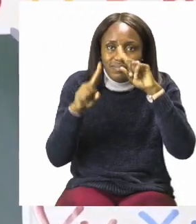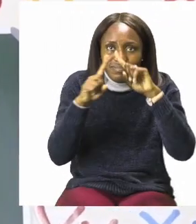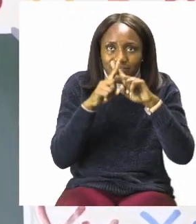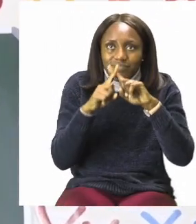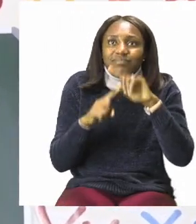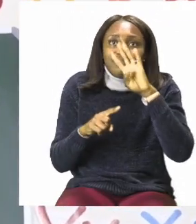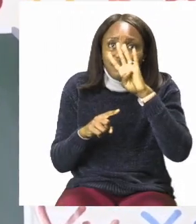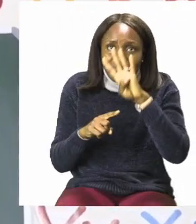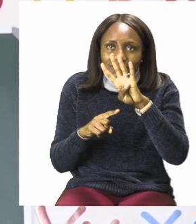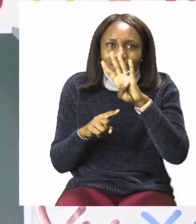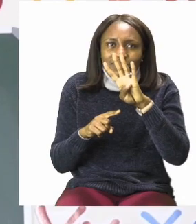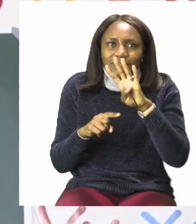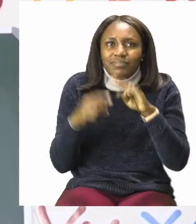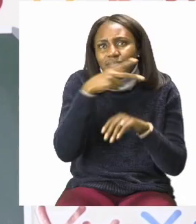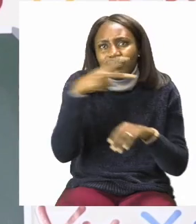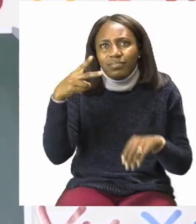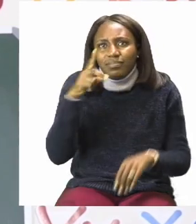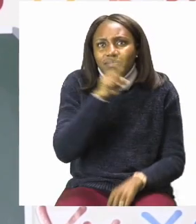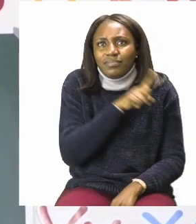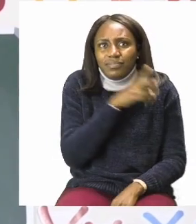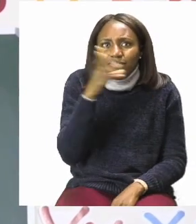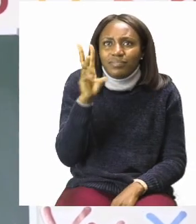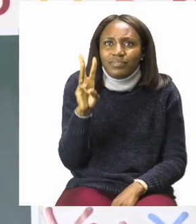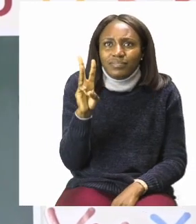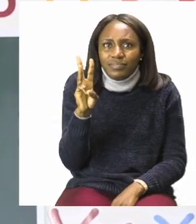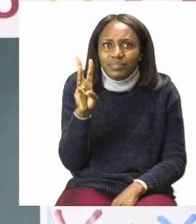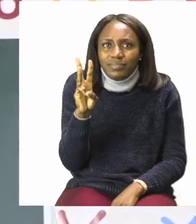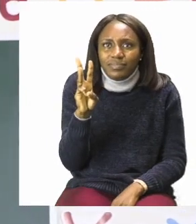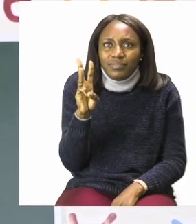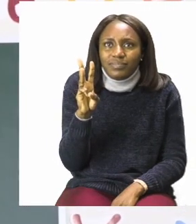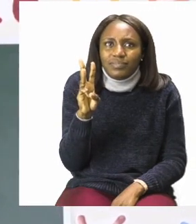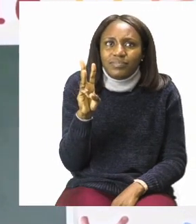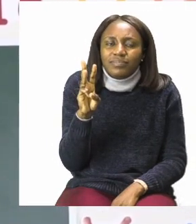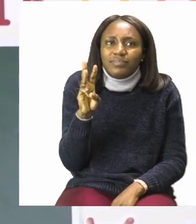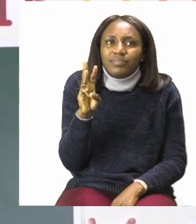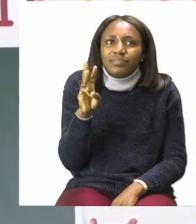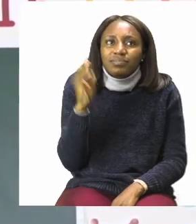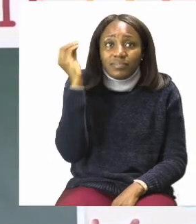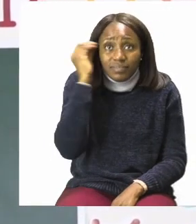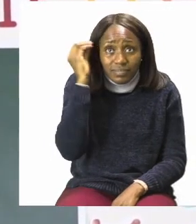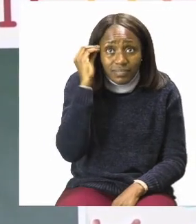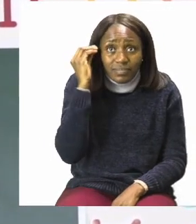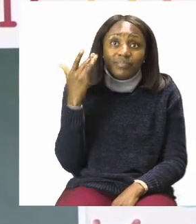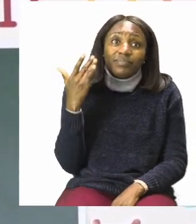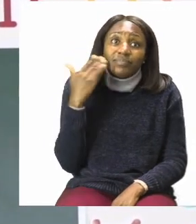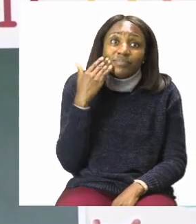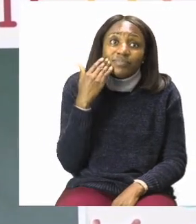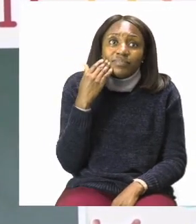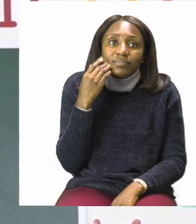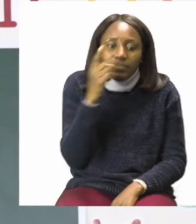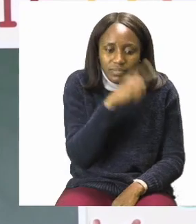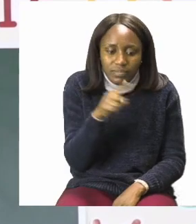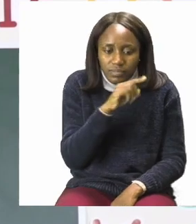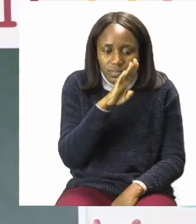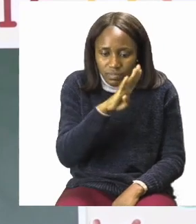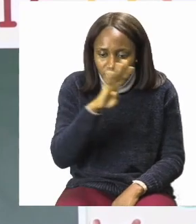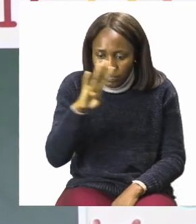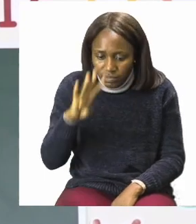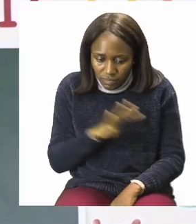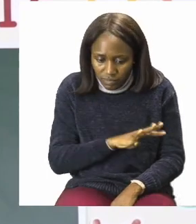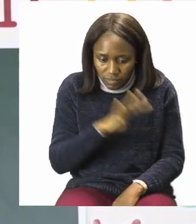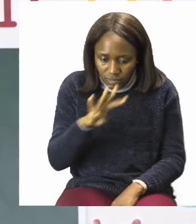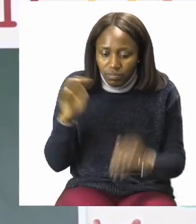4 equals 16. Now we know that because when you make 4 sets of 4 and then count